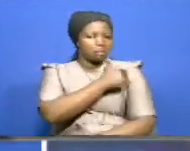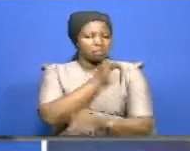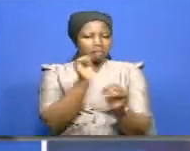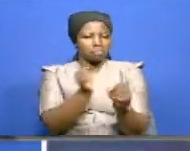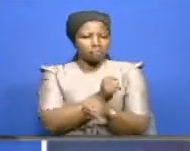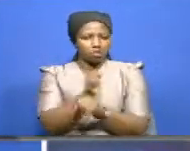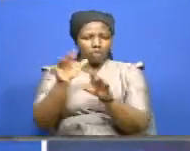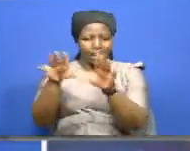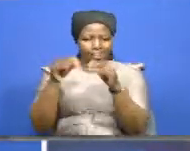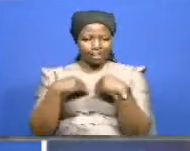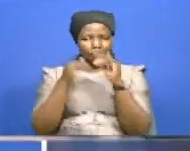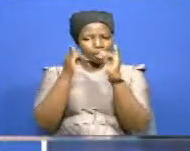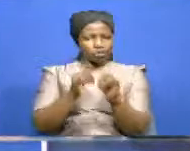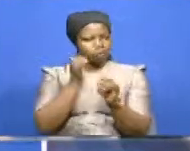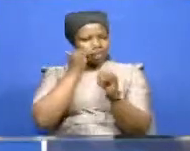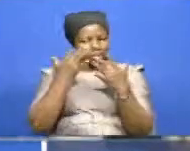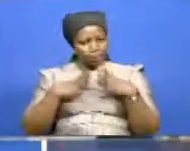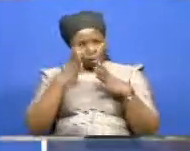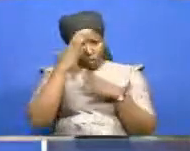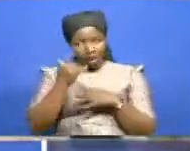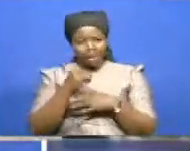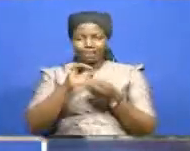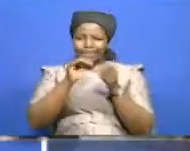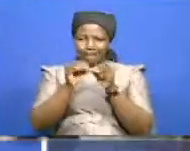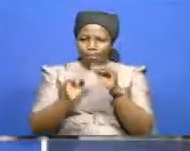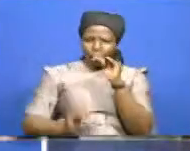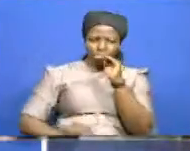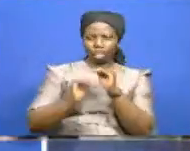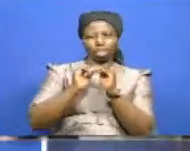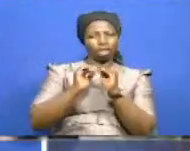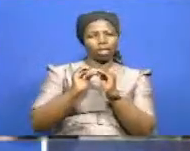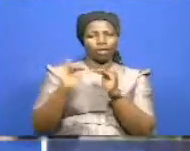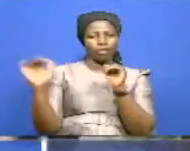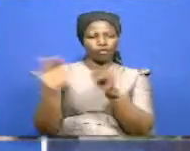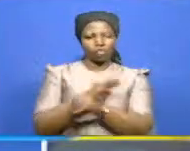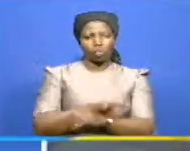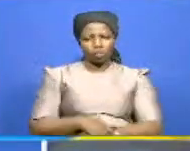patients, saying the numbers have reached a ceiling high.